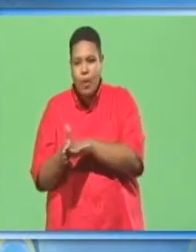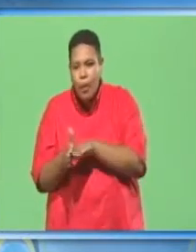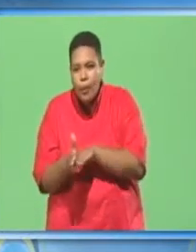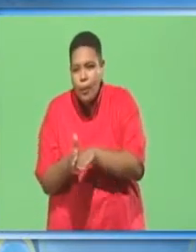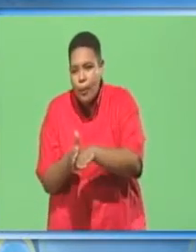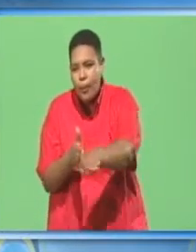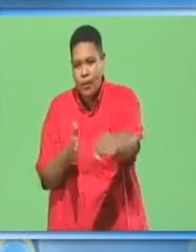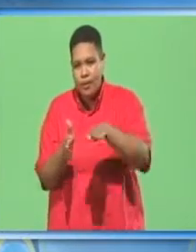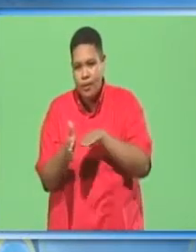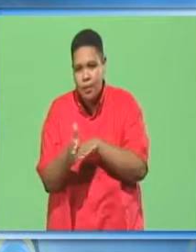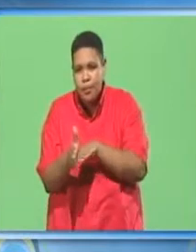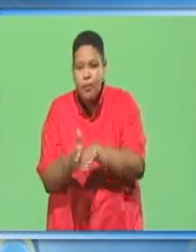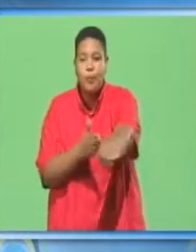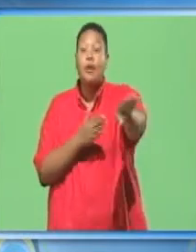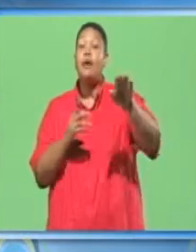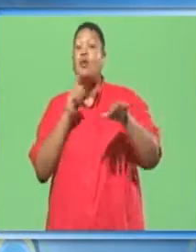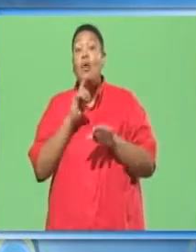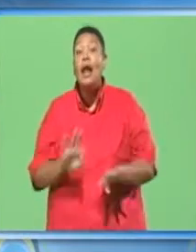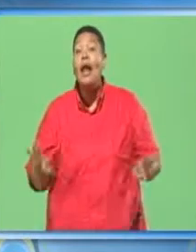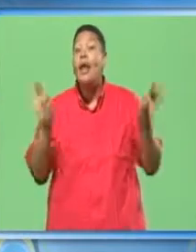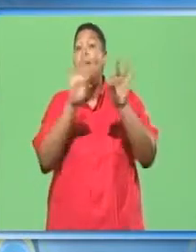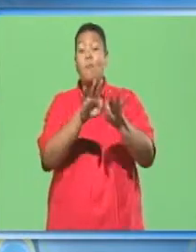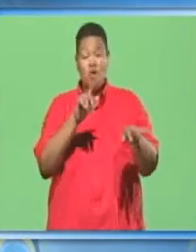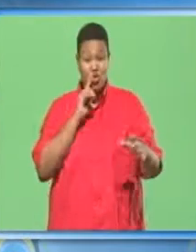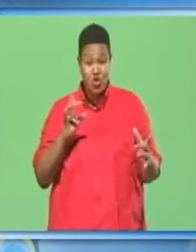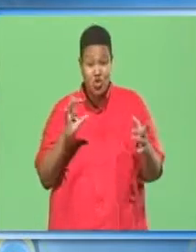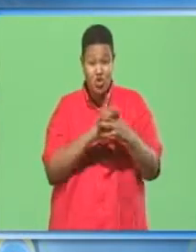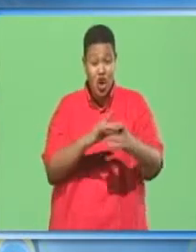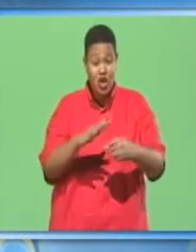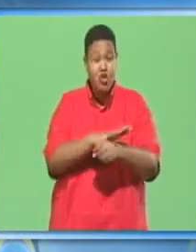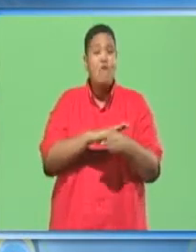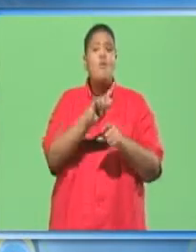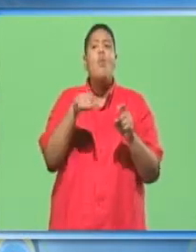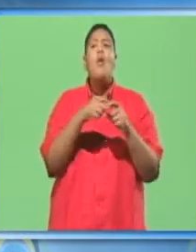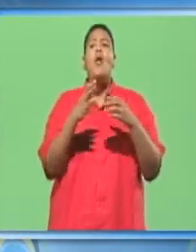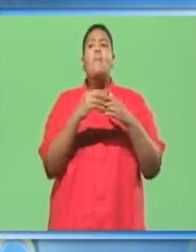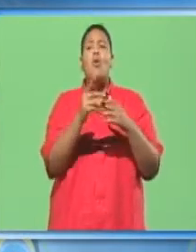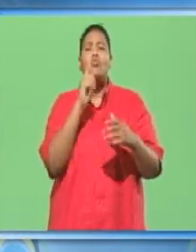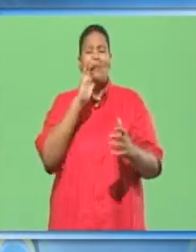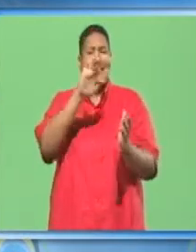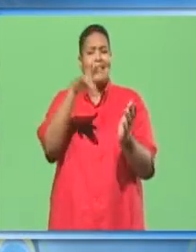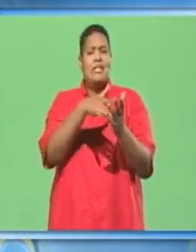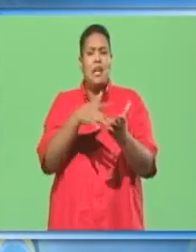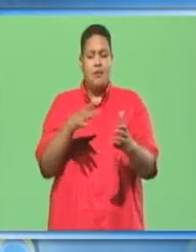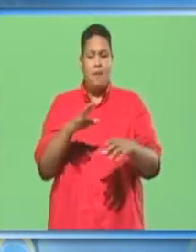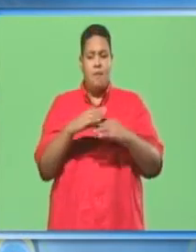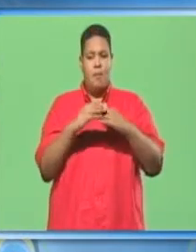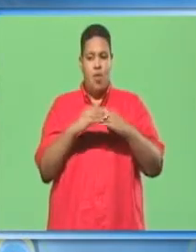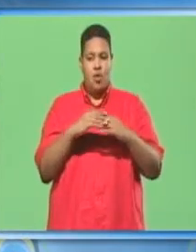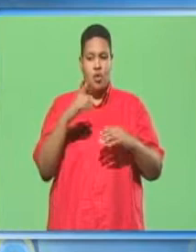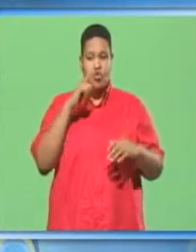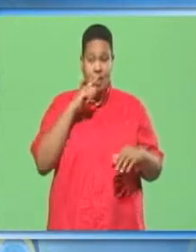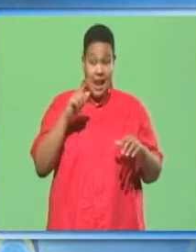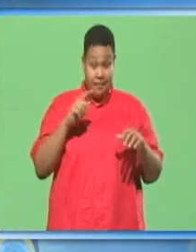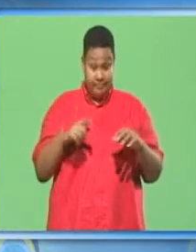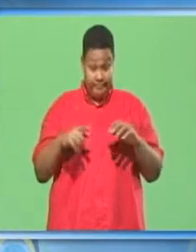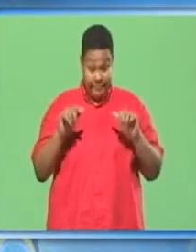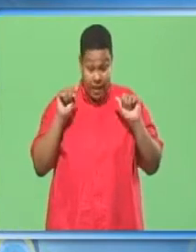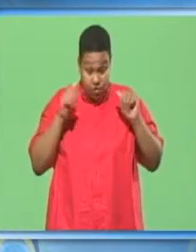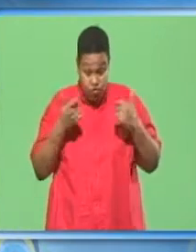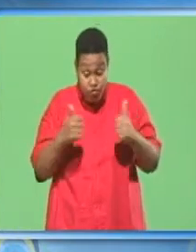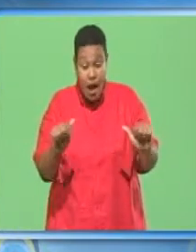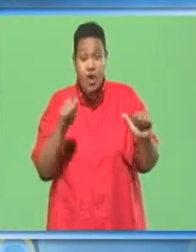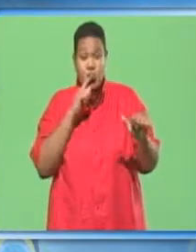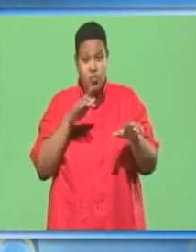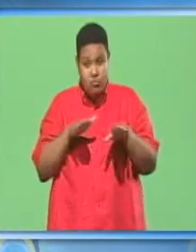It is much easier to joint a surface when the bow is facing upward in the center of the board. Attempting to joint a piece of